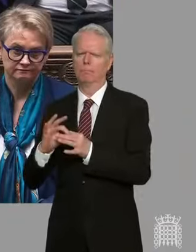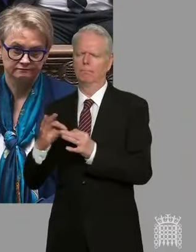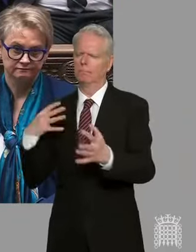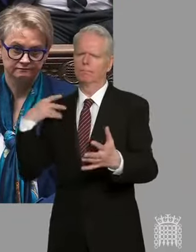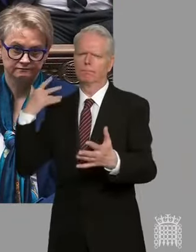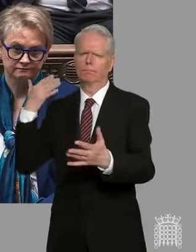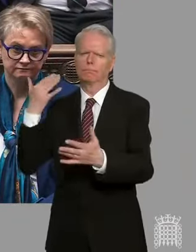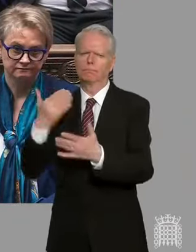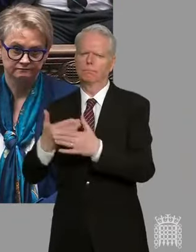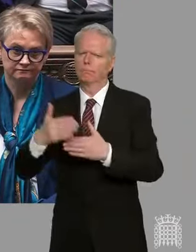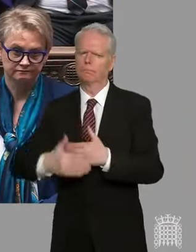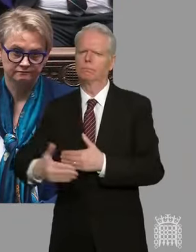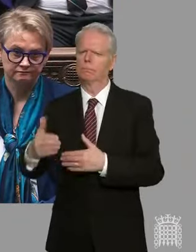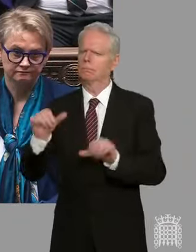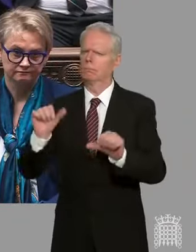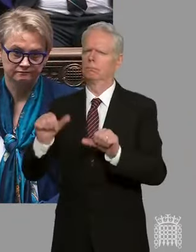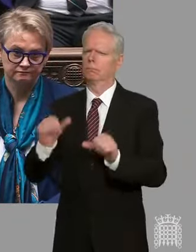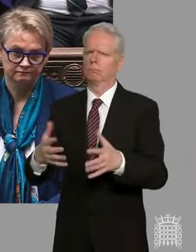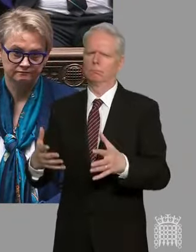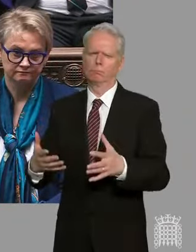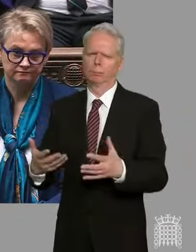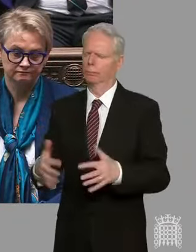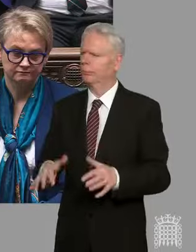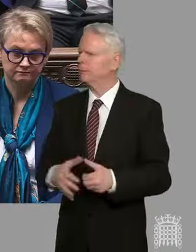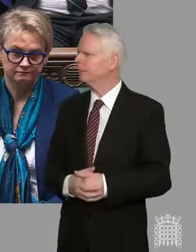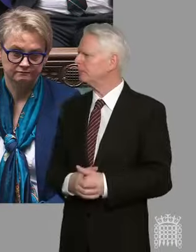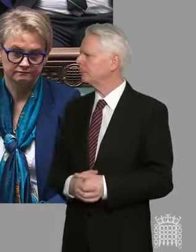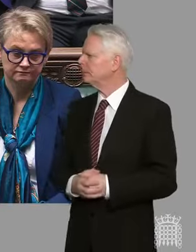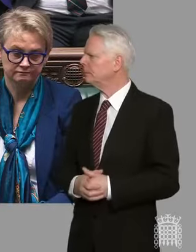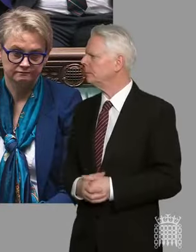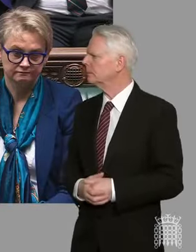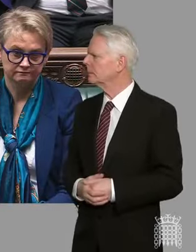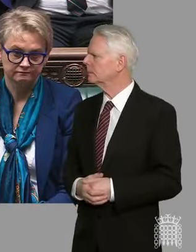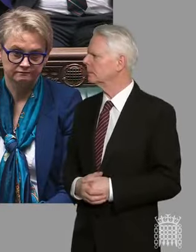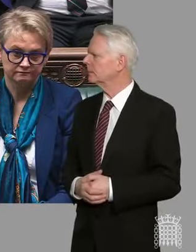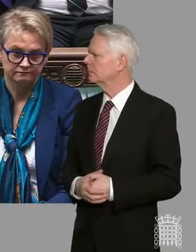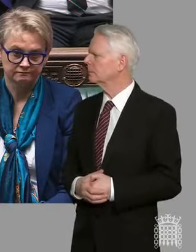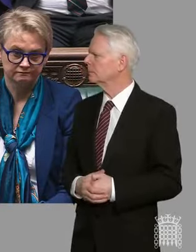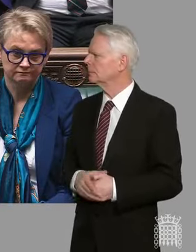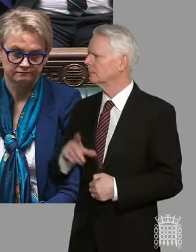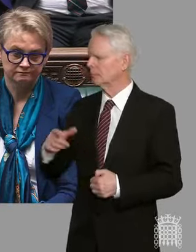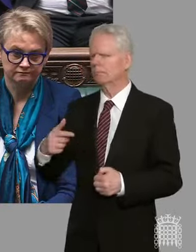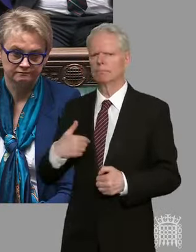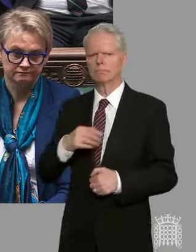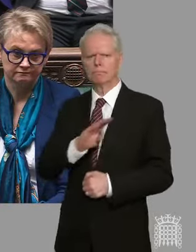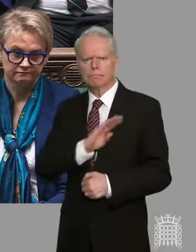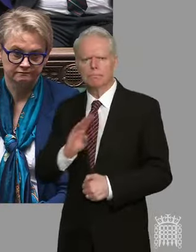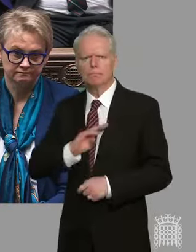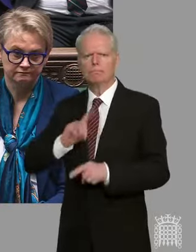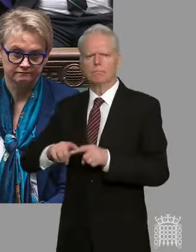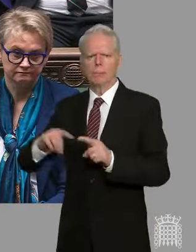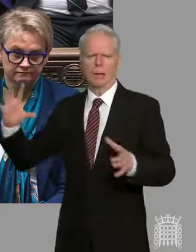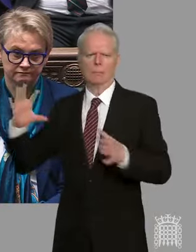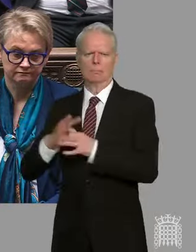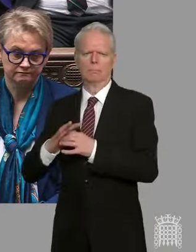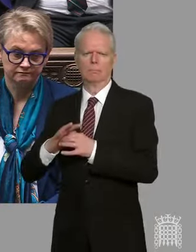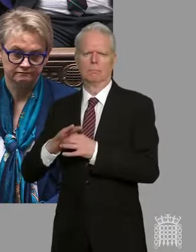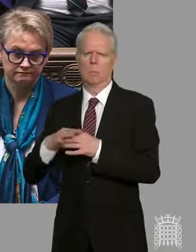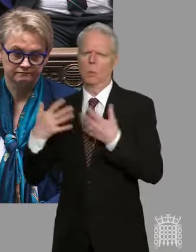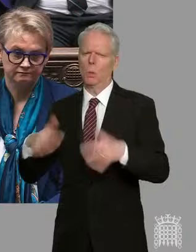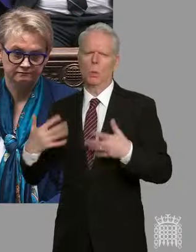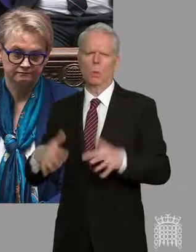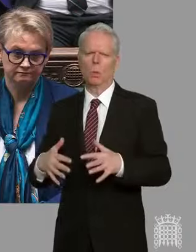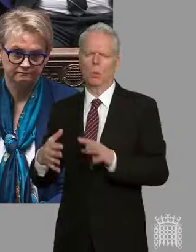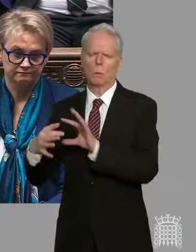them on issues of the Commonwealth, on NATO and, of course, Five Eyes, intelligence sharing, and we will work